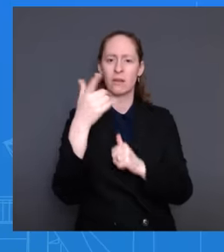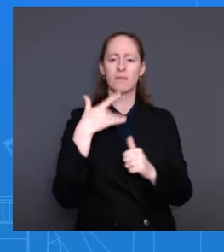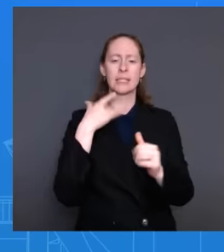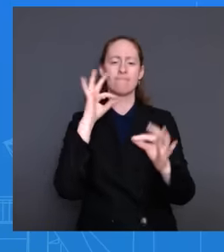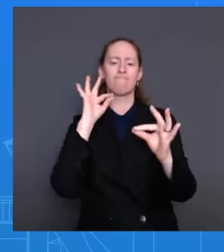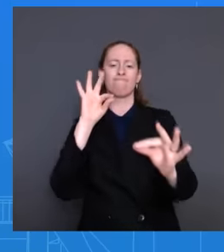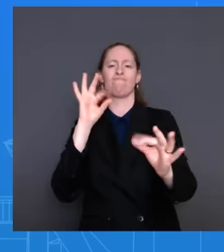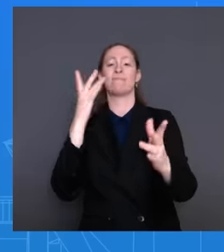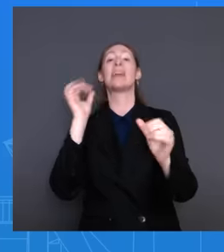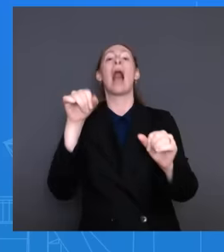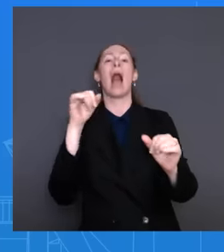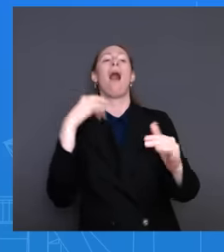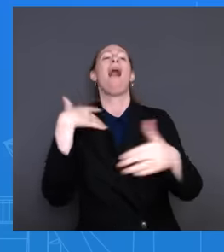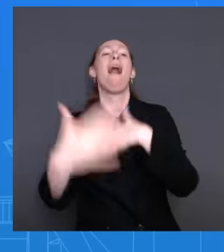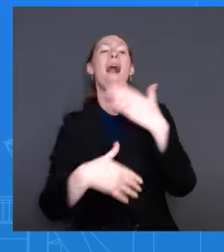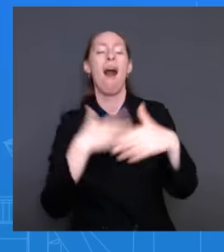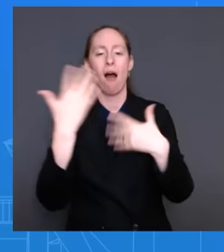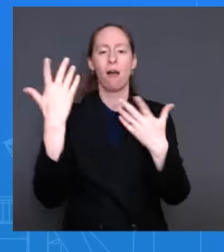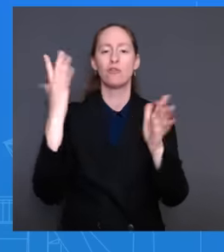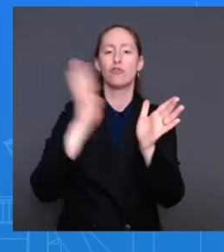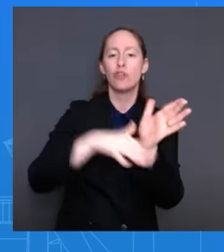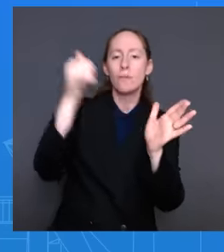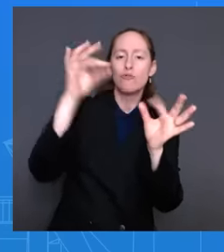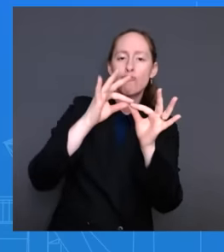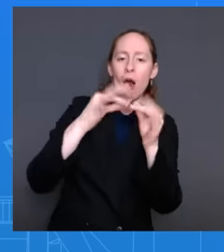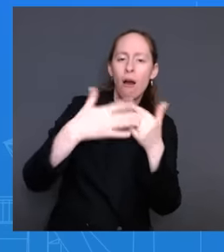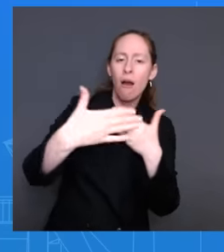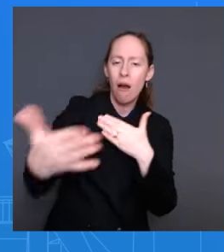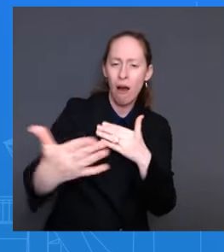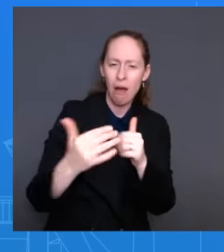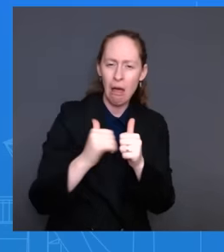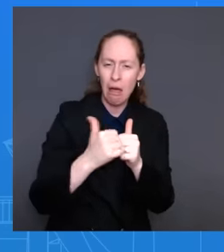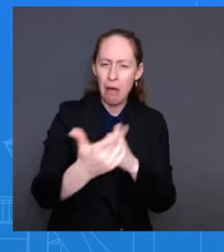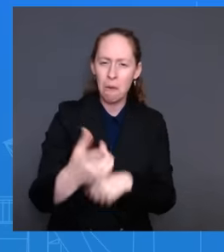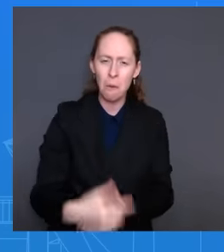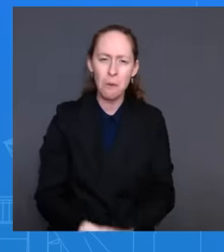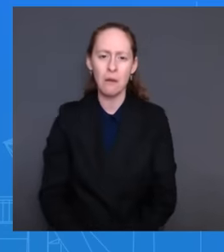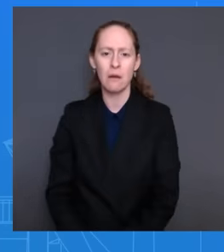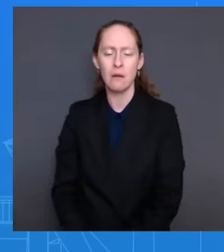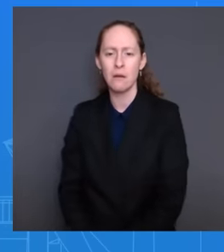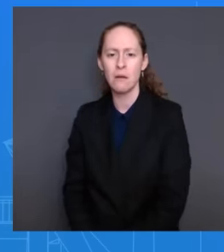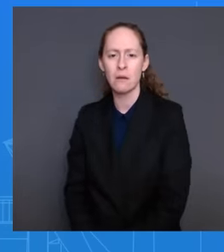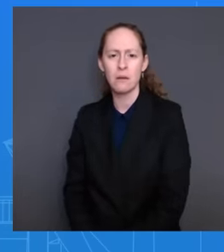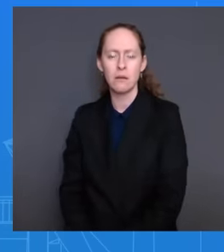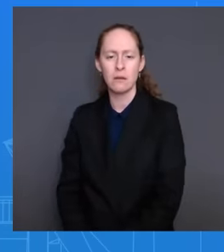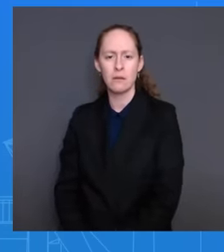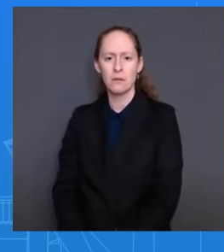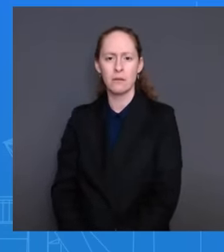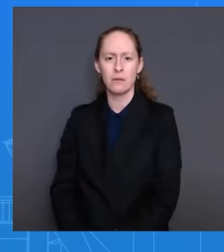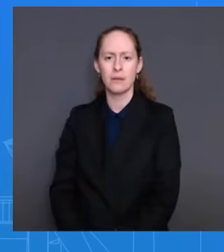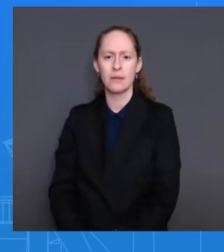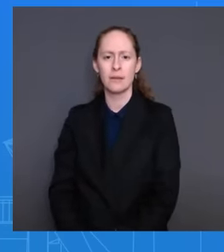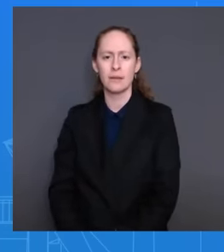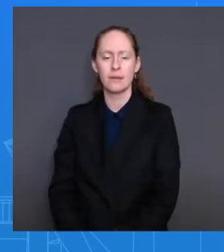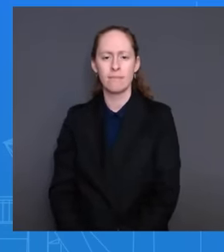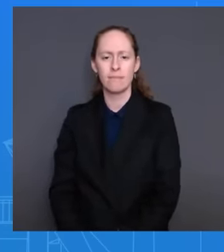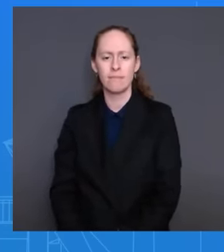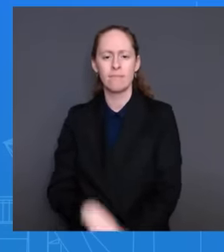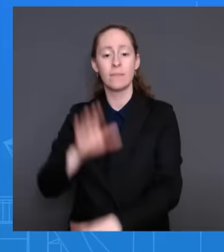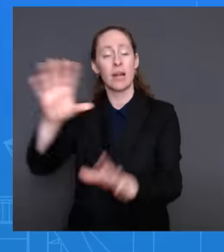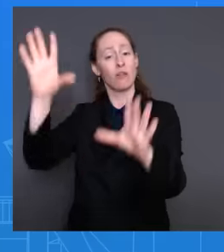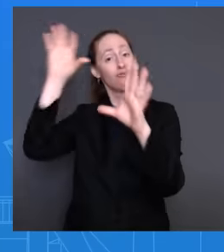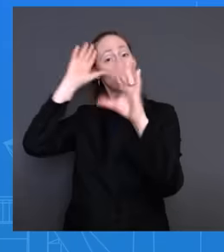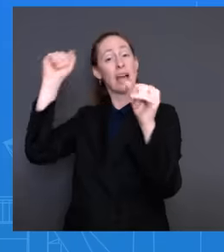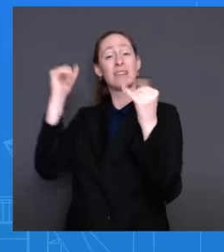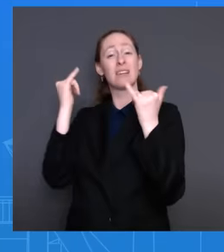that we have a real opportunity to lower costs and lower the deficit, and